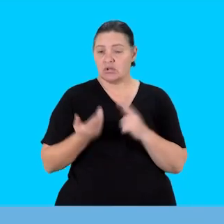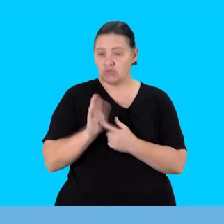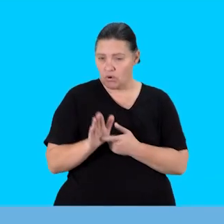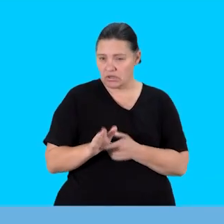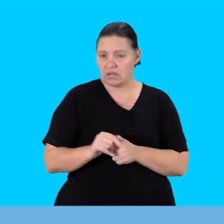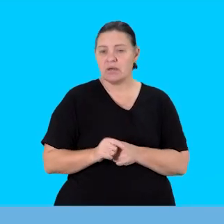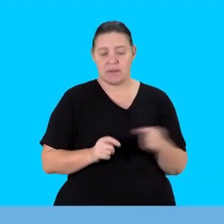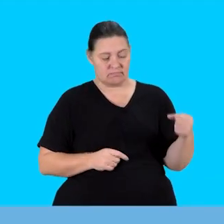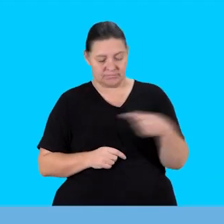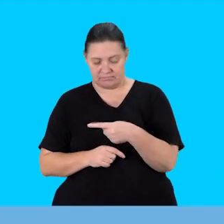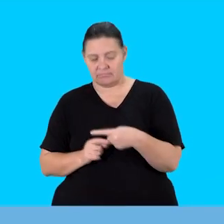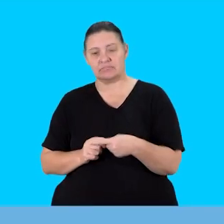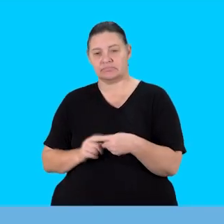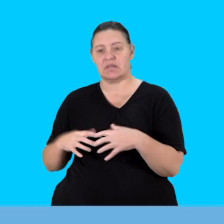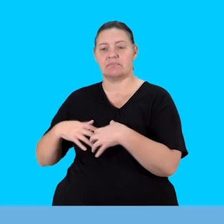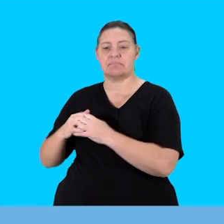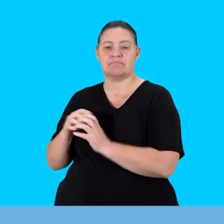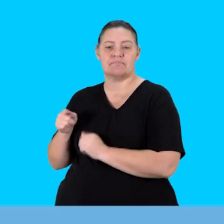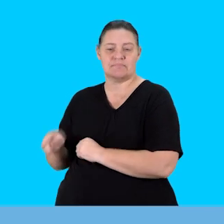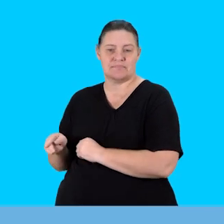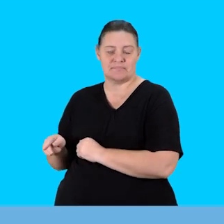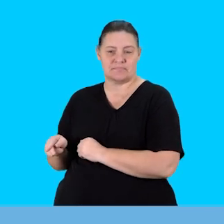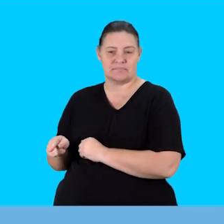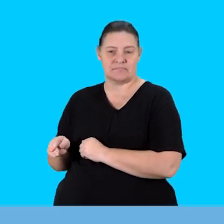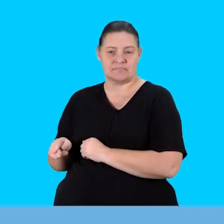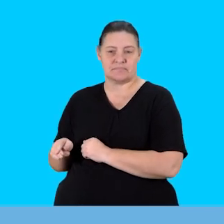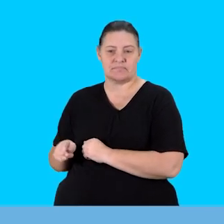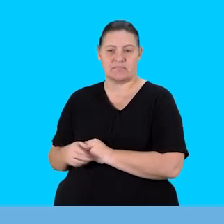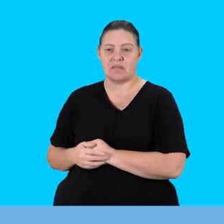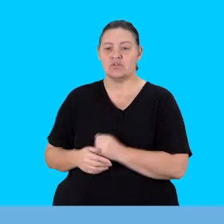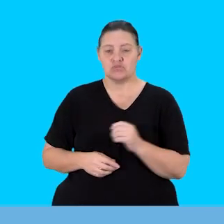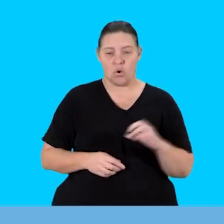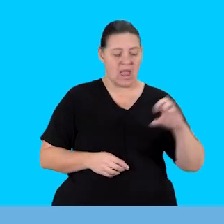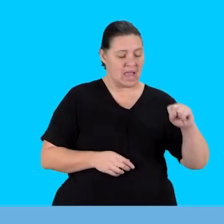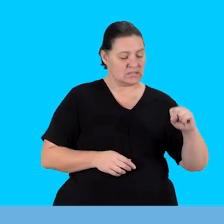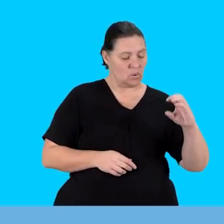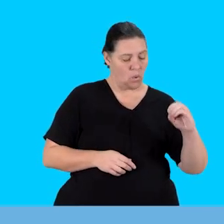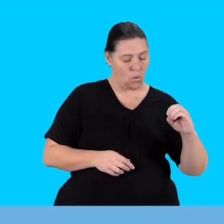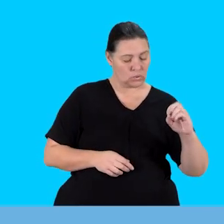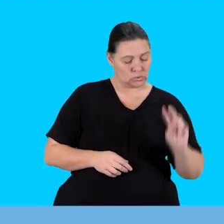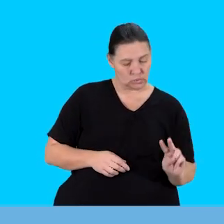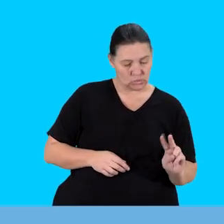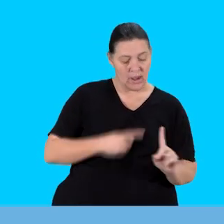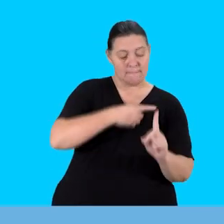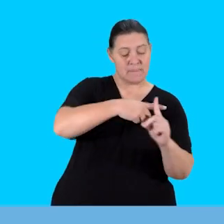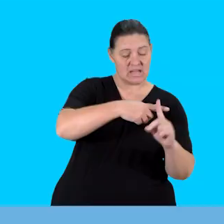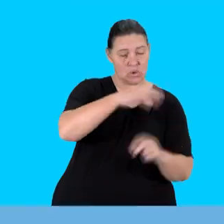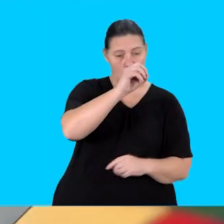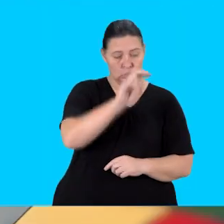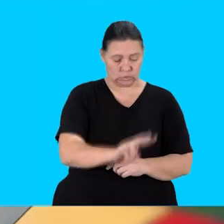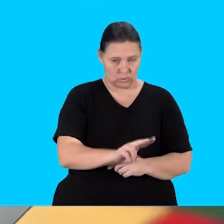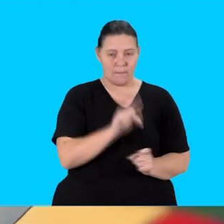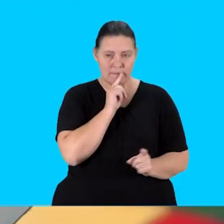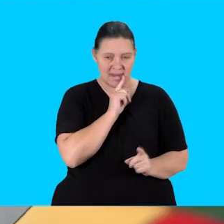that it is the reactants are reacting to form, and then this plus sign is just simply separating the reactants. Remember, the plus